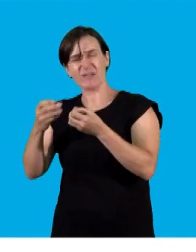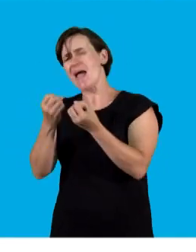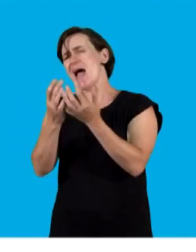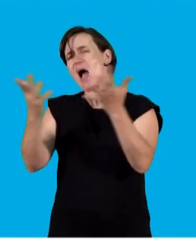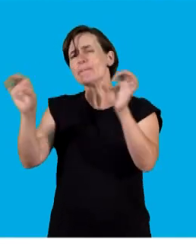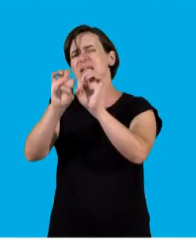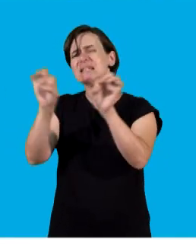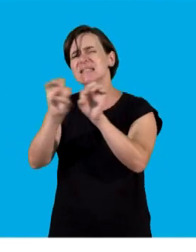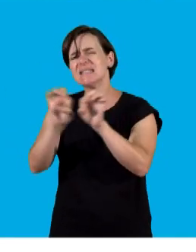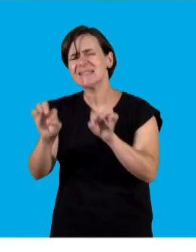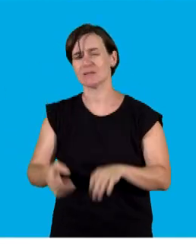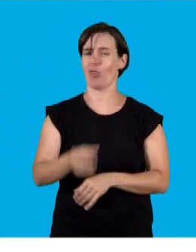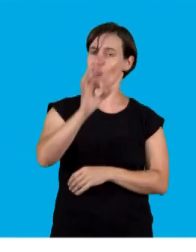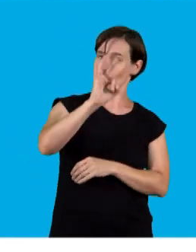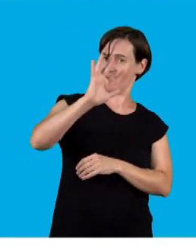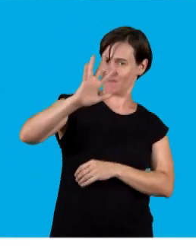have